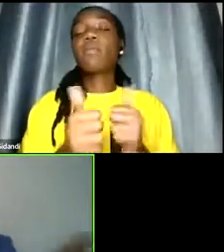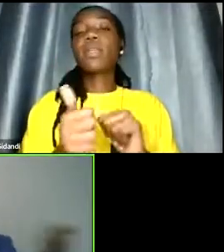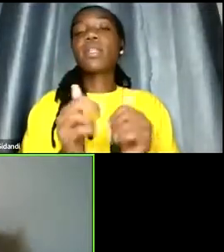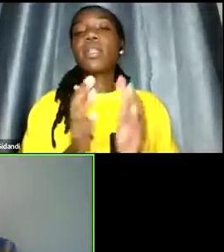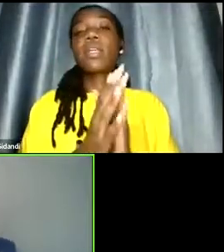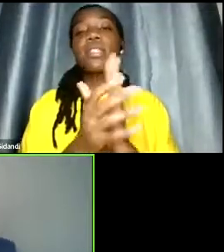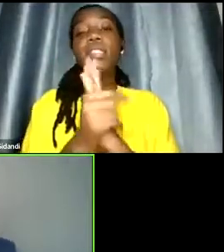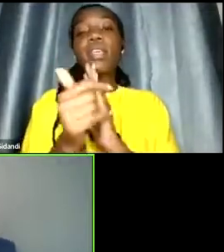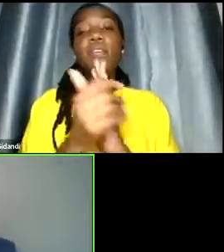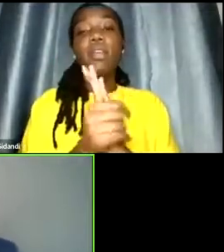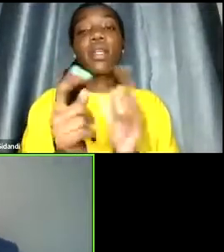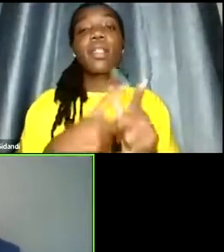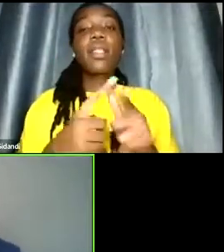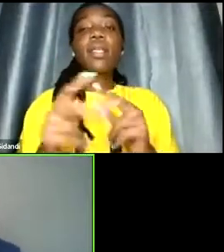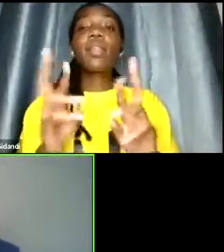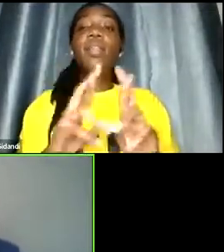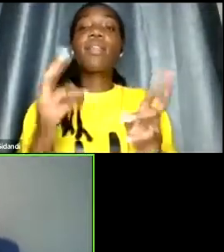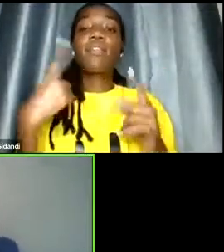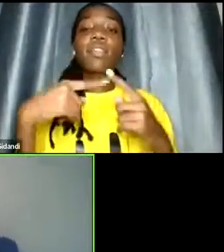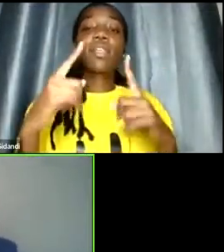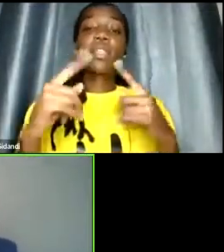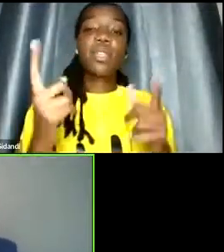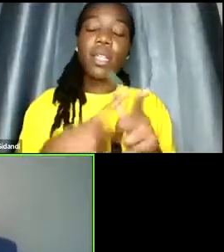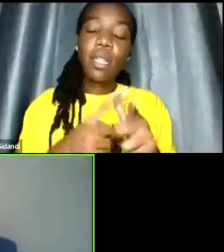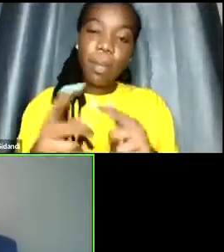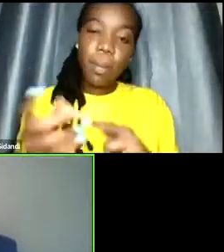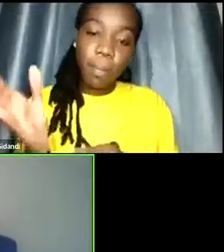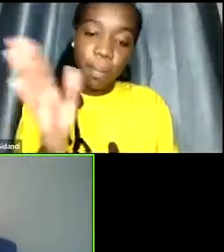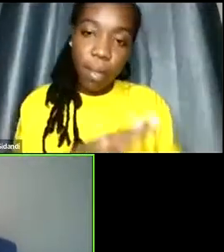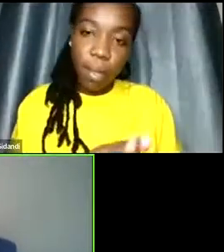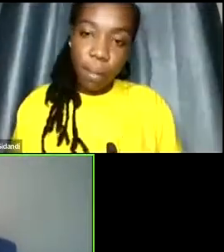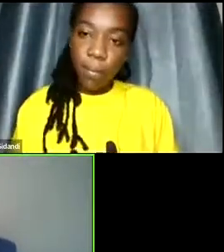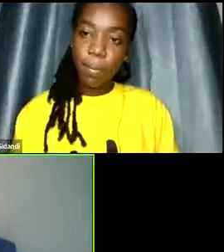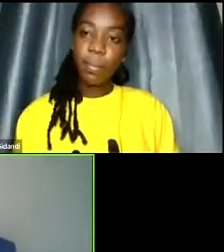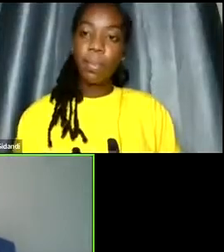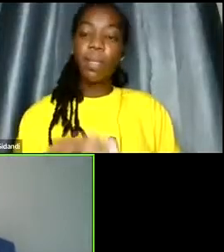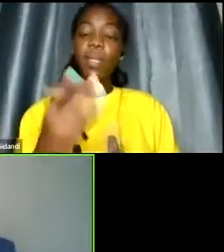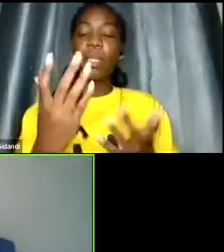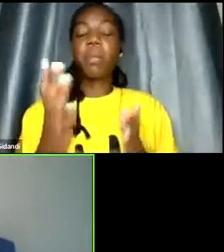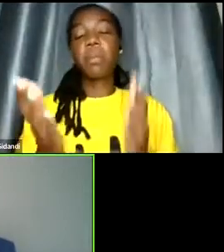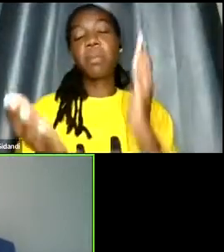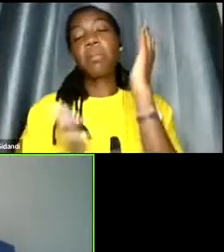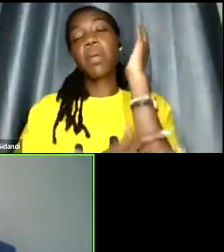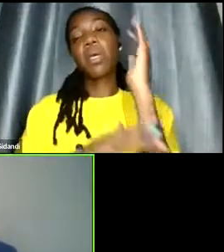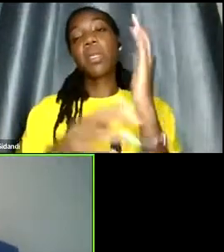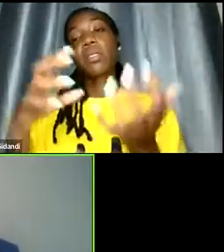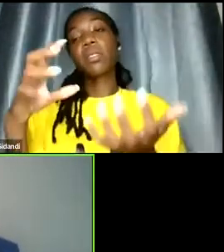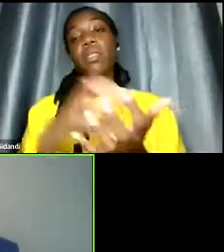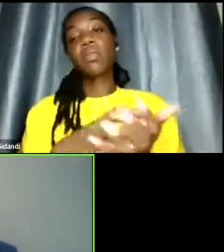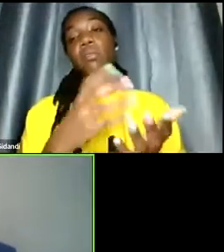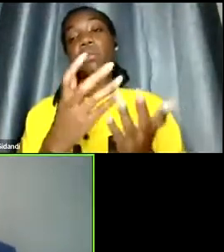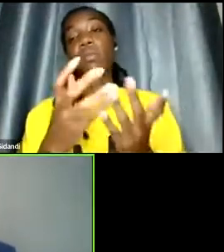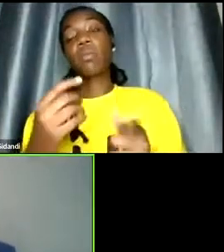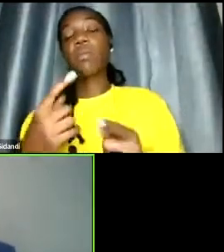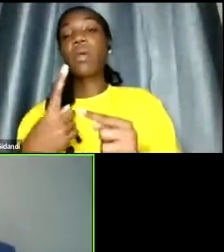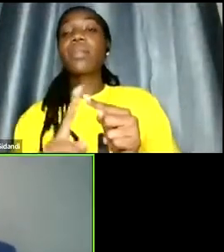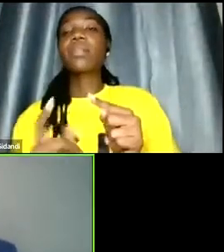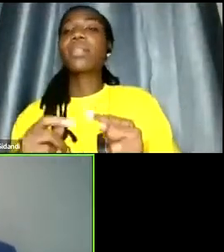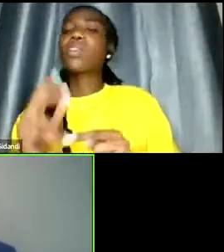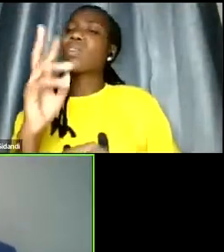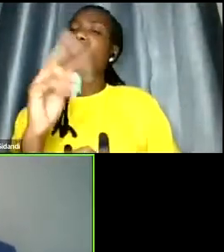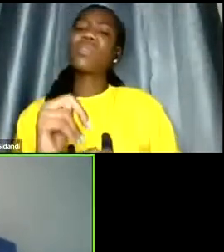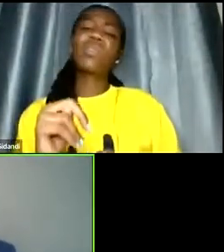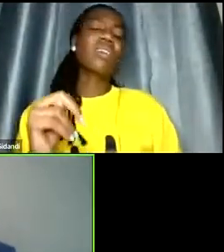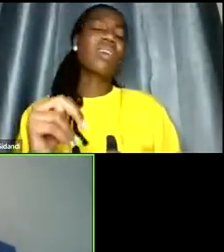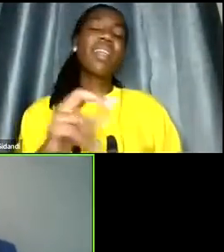they're ready for succession, and they can't even come back if they never left under bad circumstances, of course, if they were a good leader. So there's nothing wrong with training them and